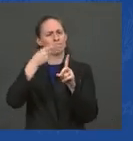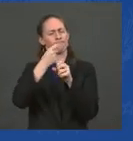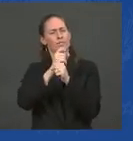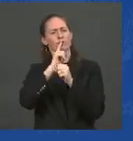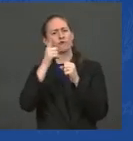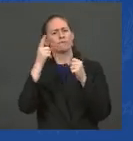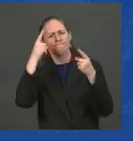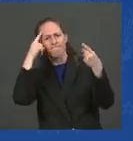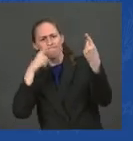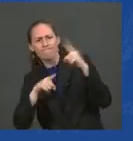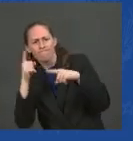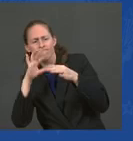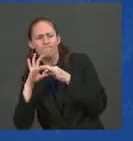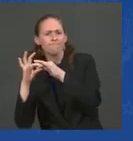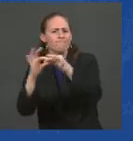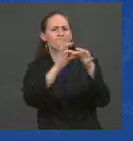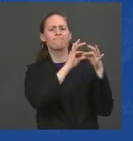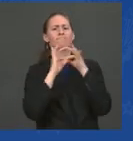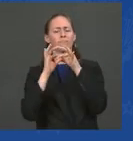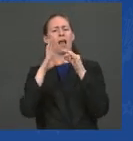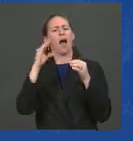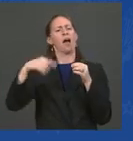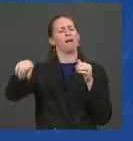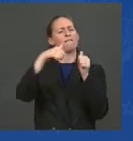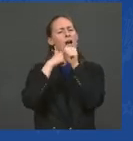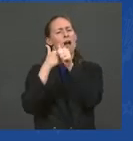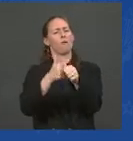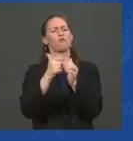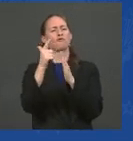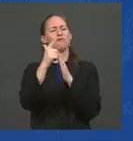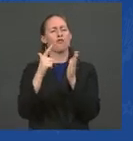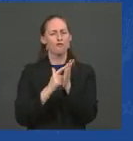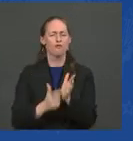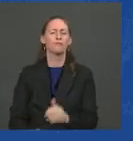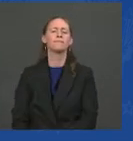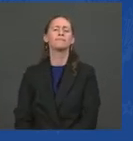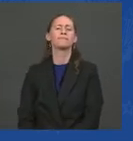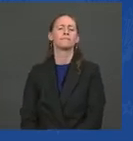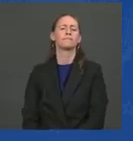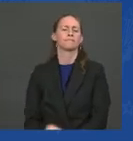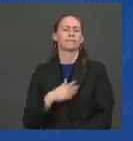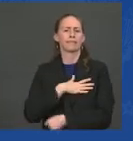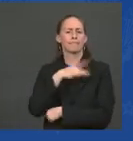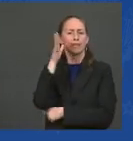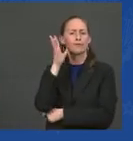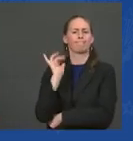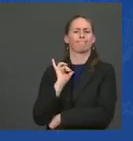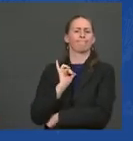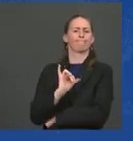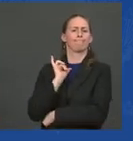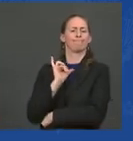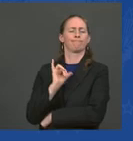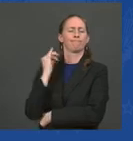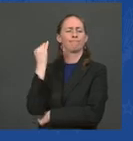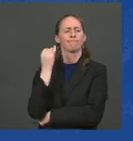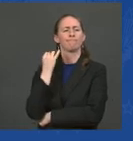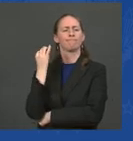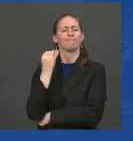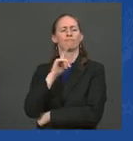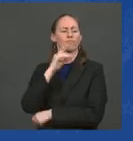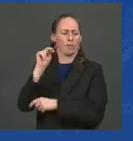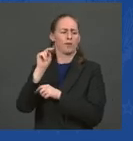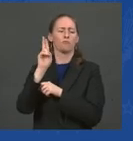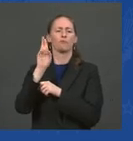The confirmation of my father's conviction that the Nuremberg trials were of meaningful importance was expressed in a letter to my